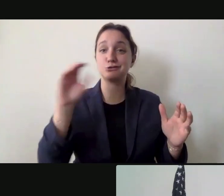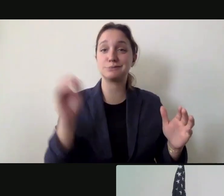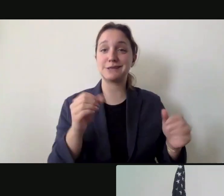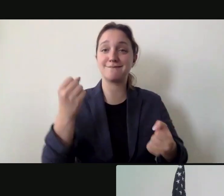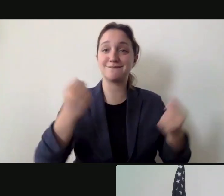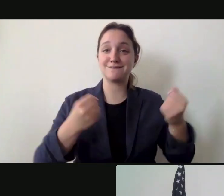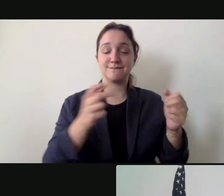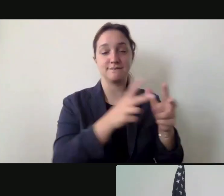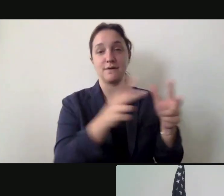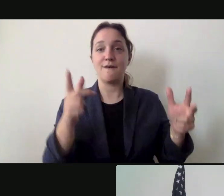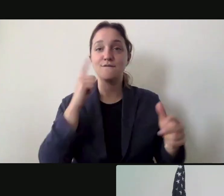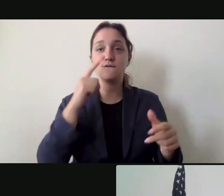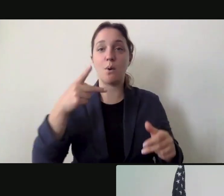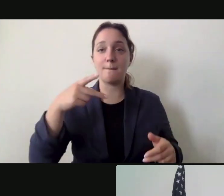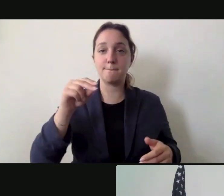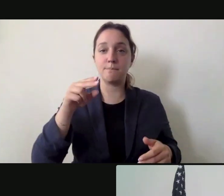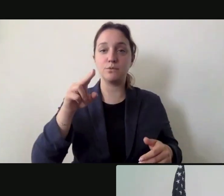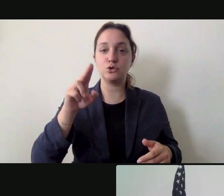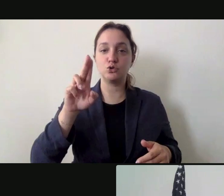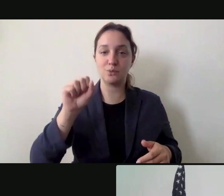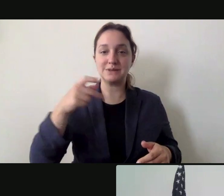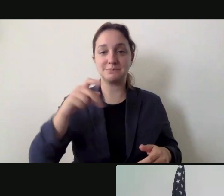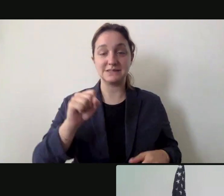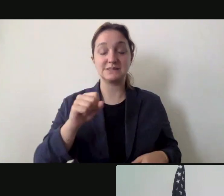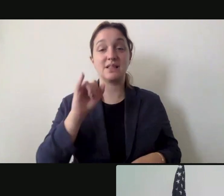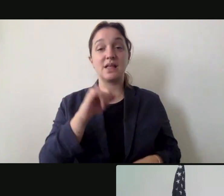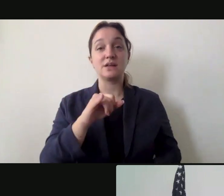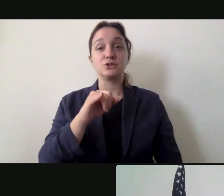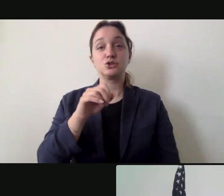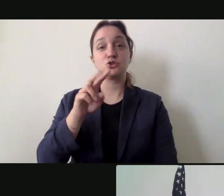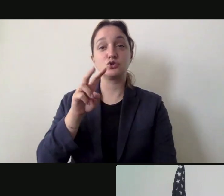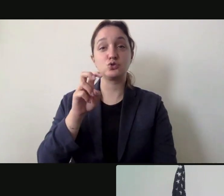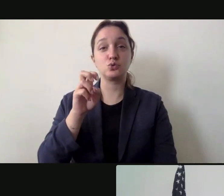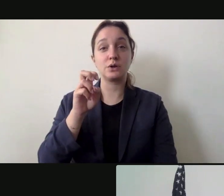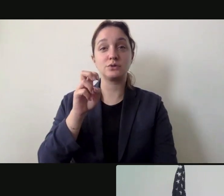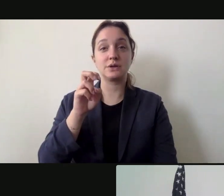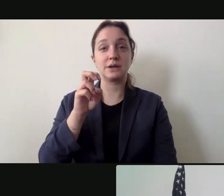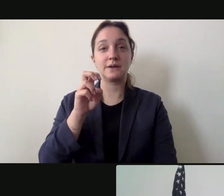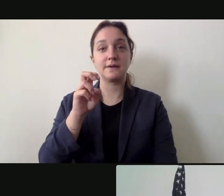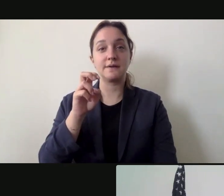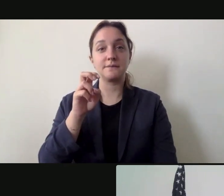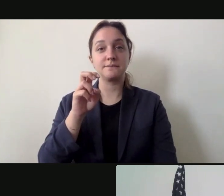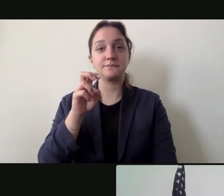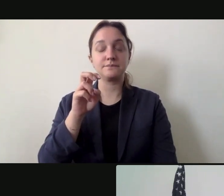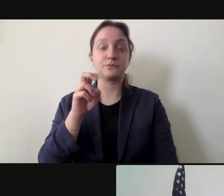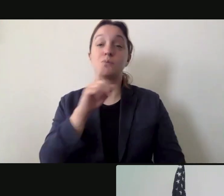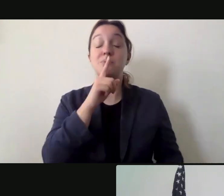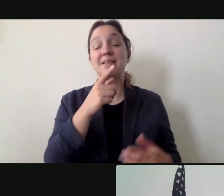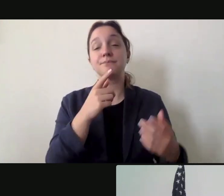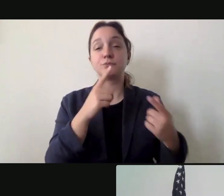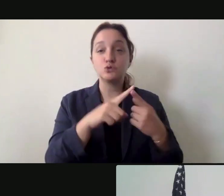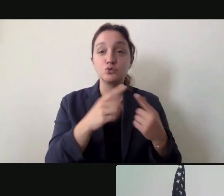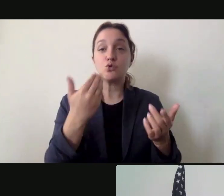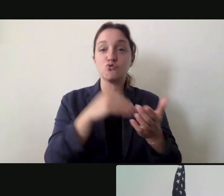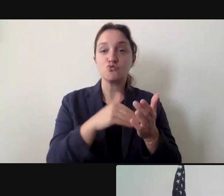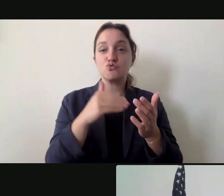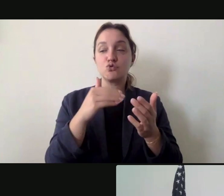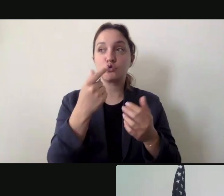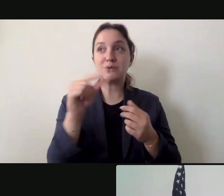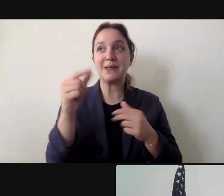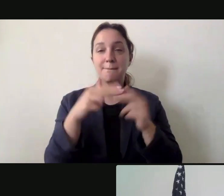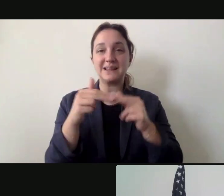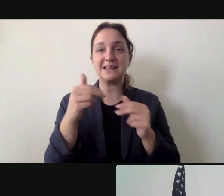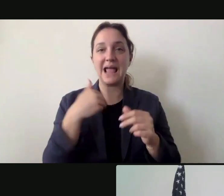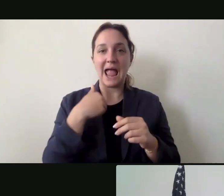boost for the Postal Service. There's $250 million in that to forward the effort of green buildings. There's